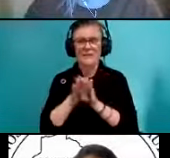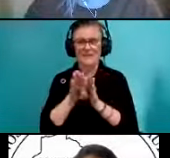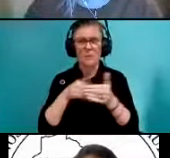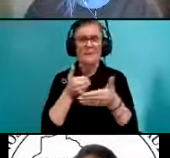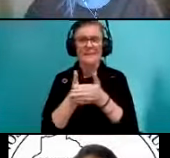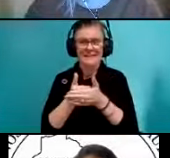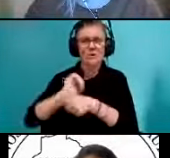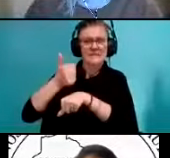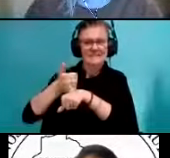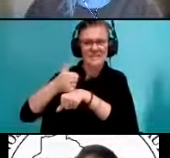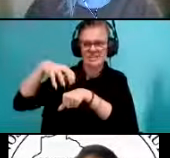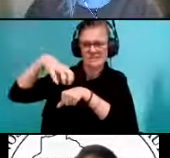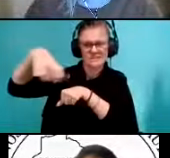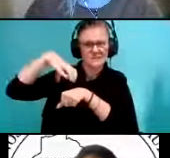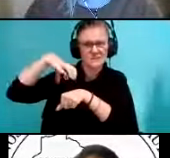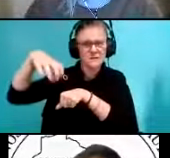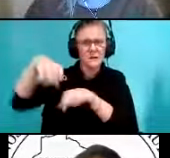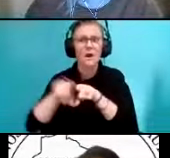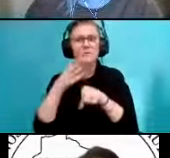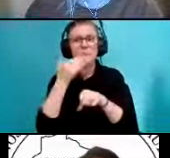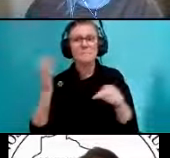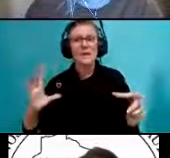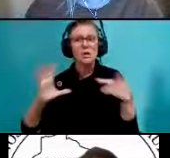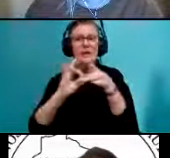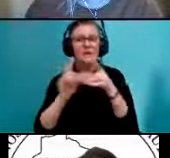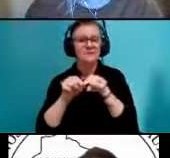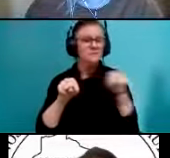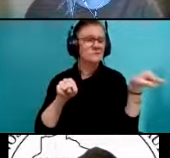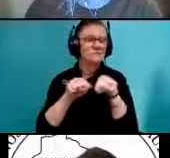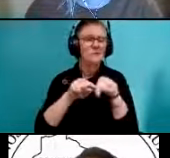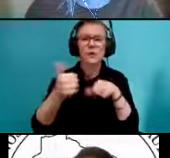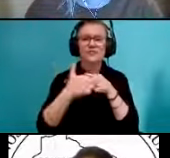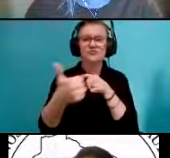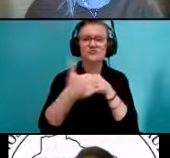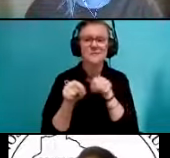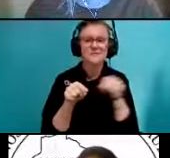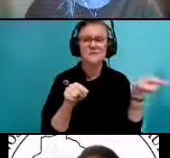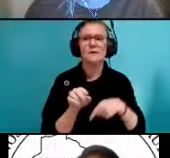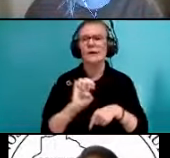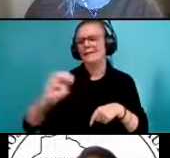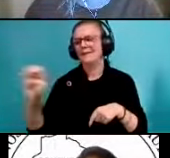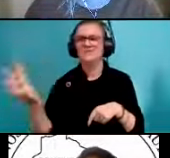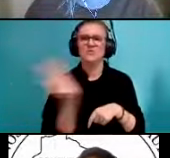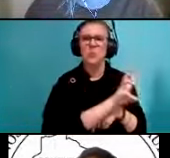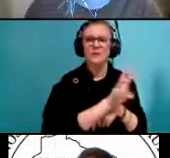stations, and it would provide better connections to other enhanced transit routes, such as the East-West